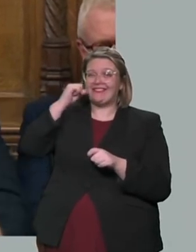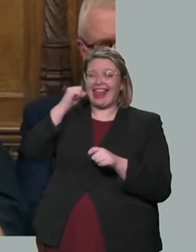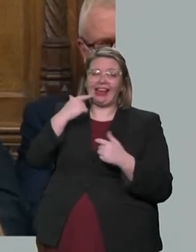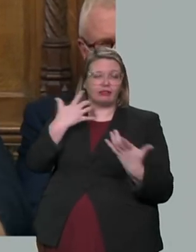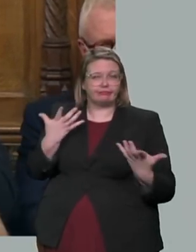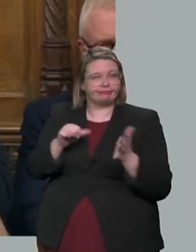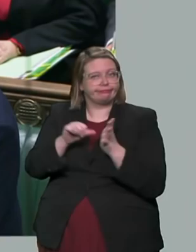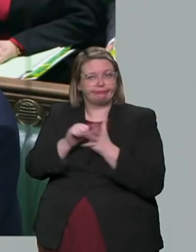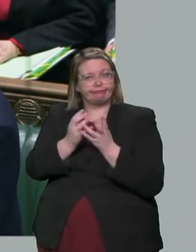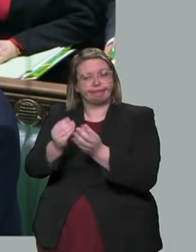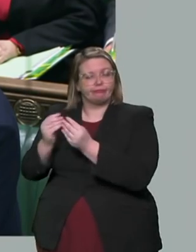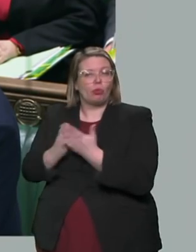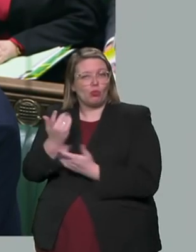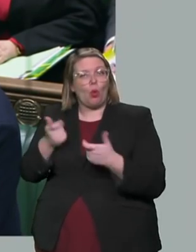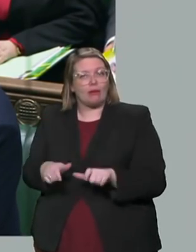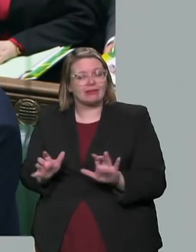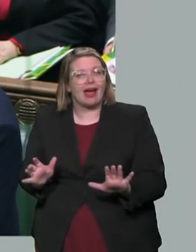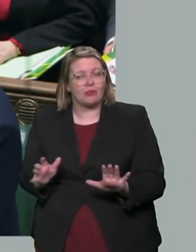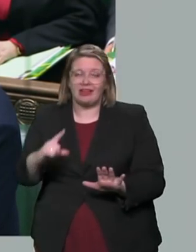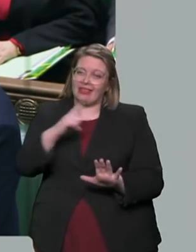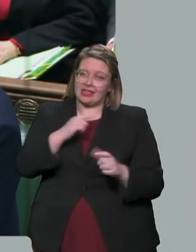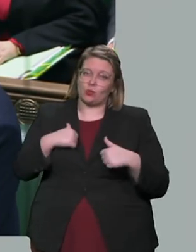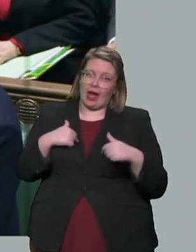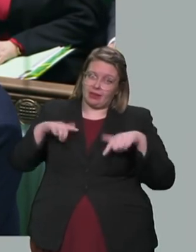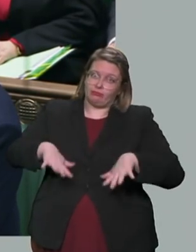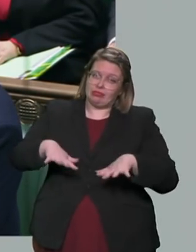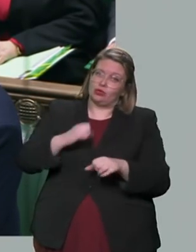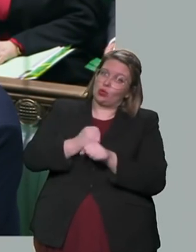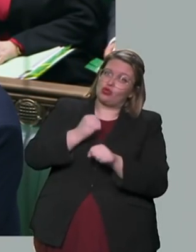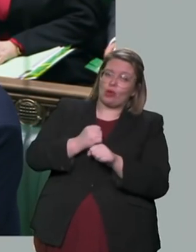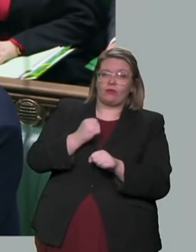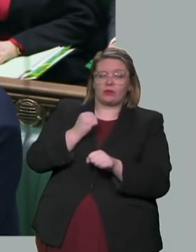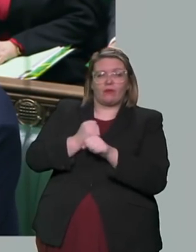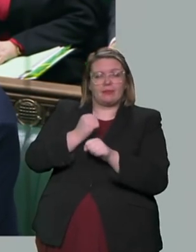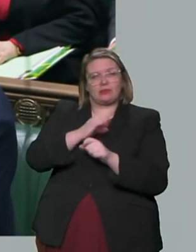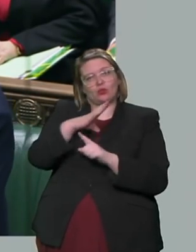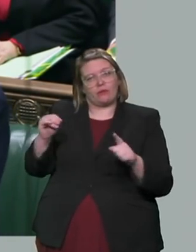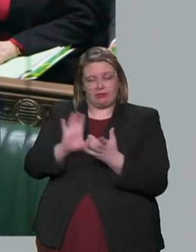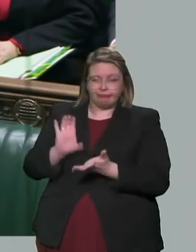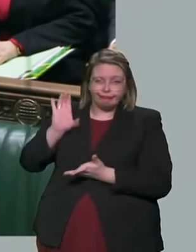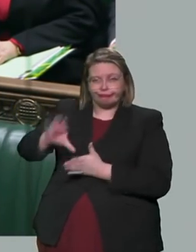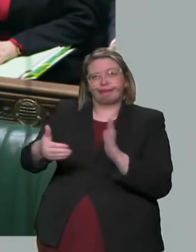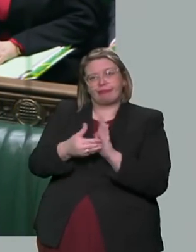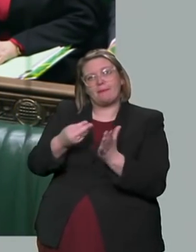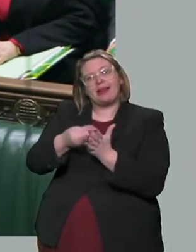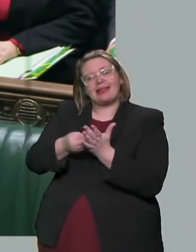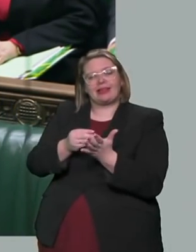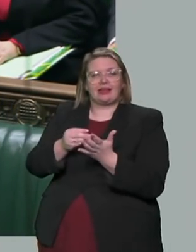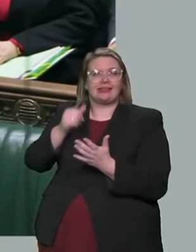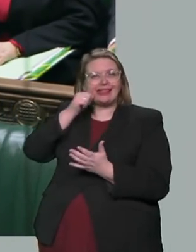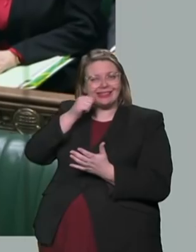Speaker, and that's why we're putting record investment into dentistry, into the NHS. £36